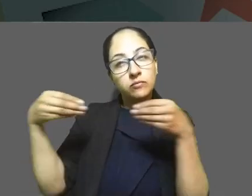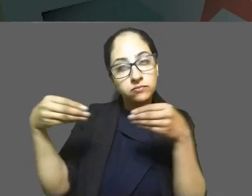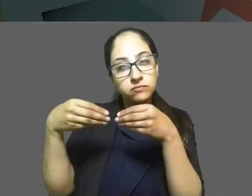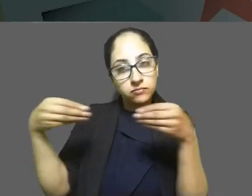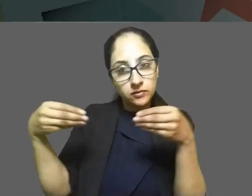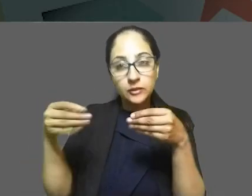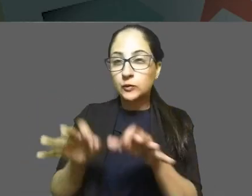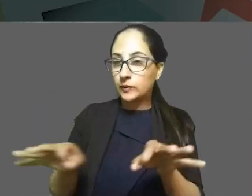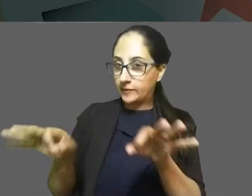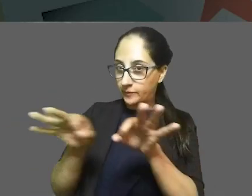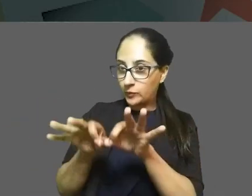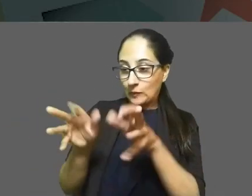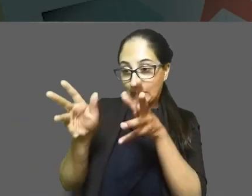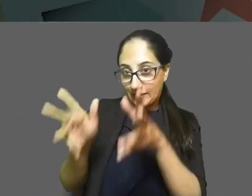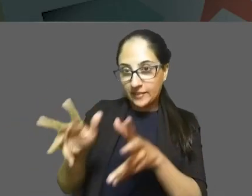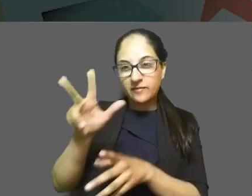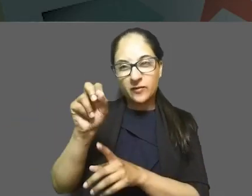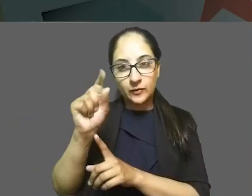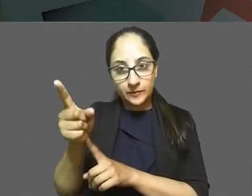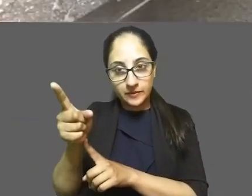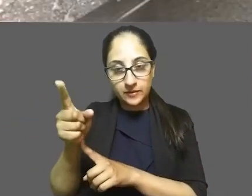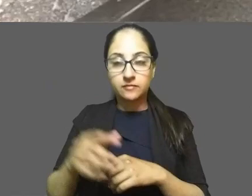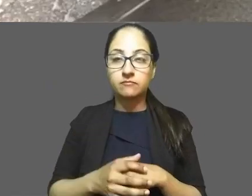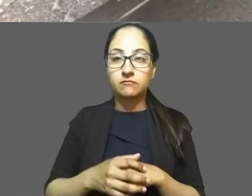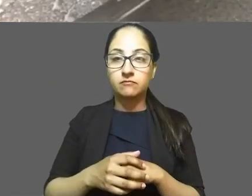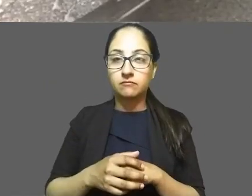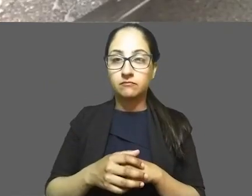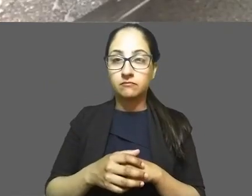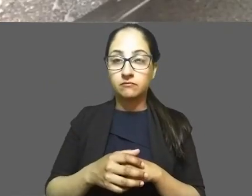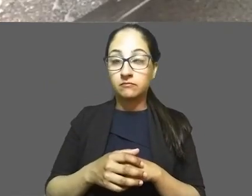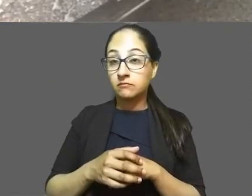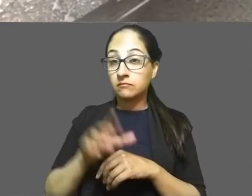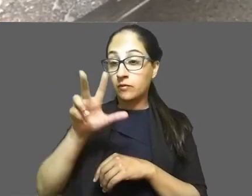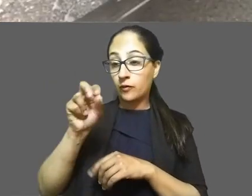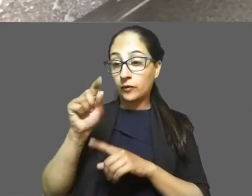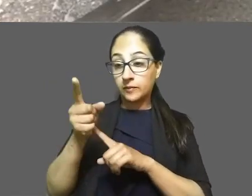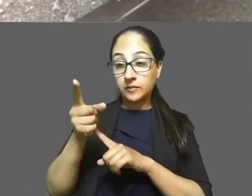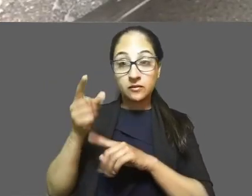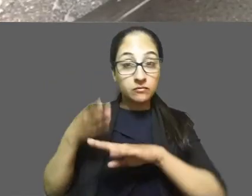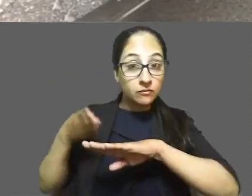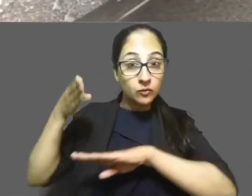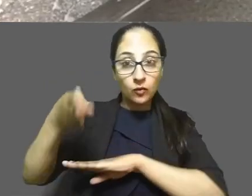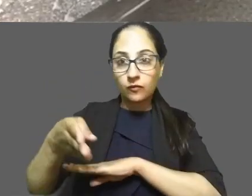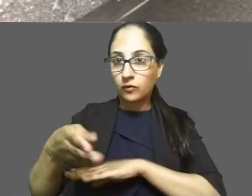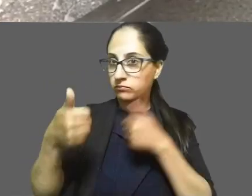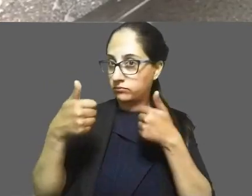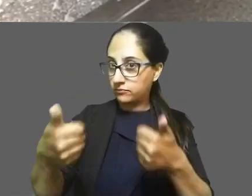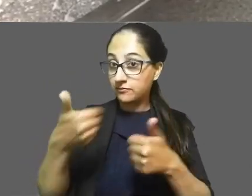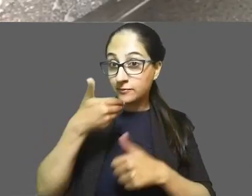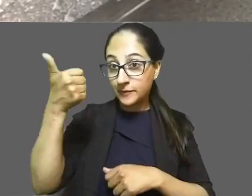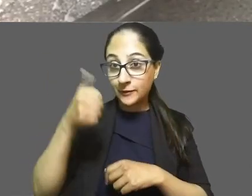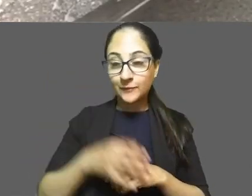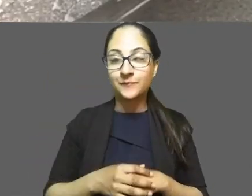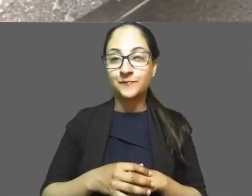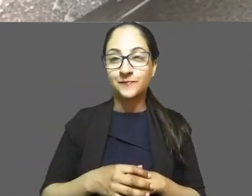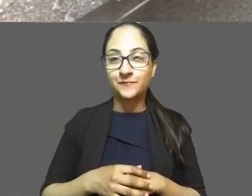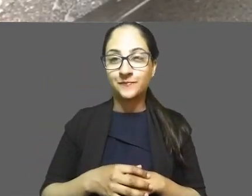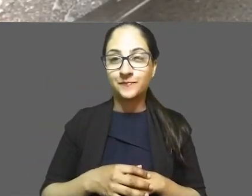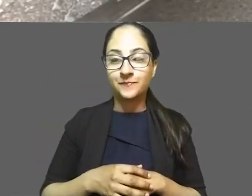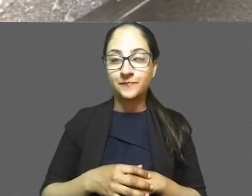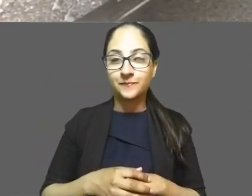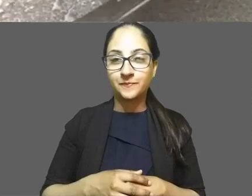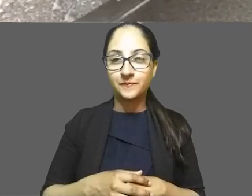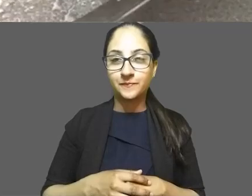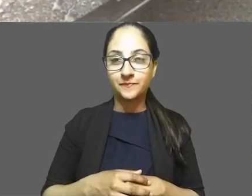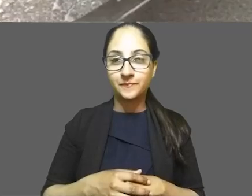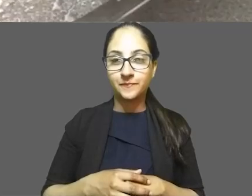and that's what gives dough elasticity. And so that resting time is very important. If you can allow it to rest